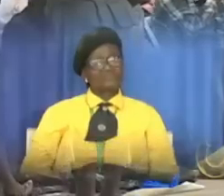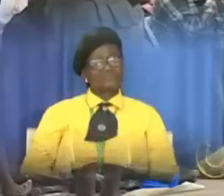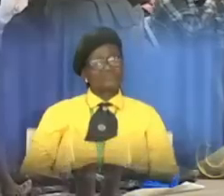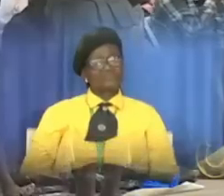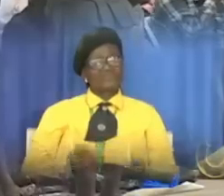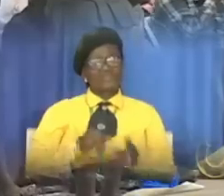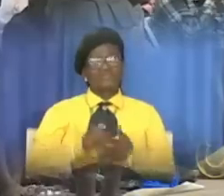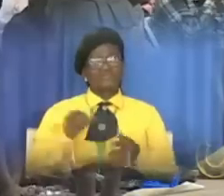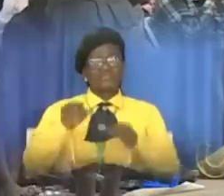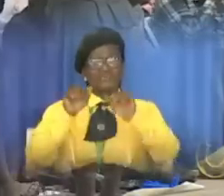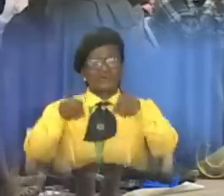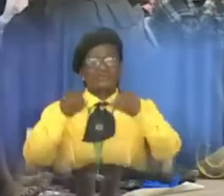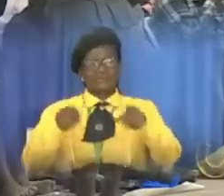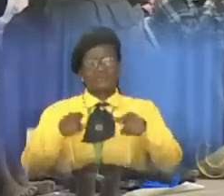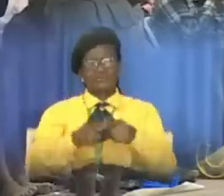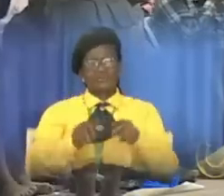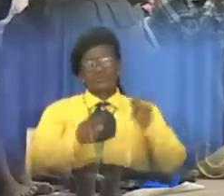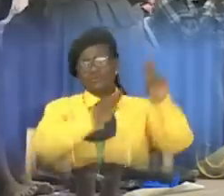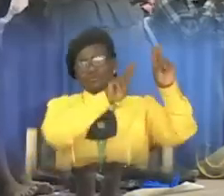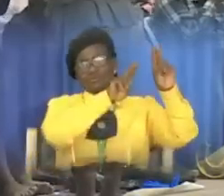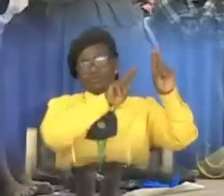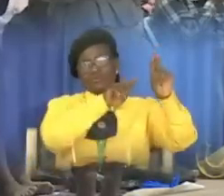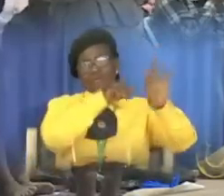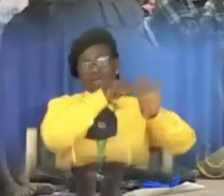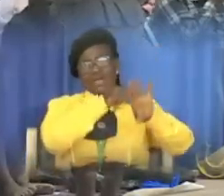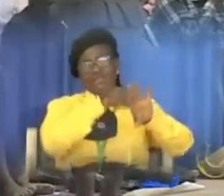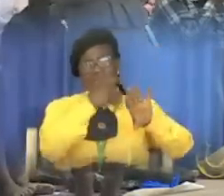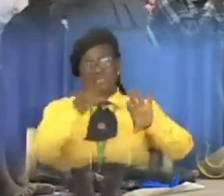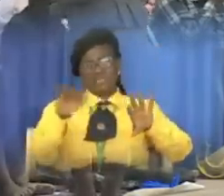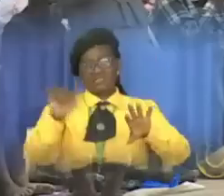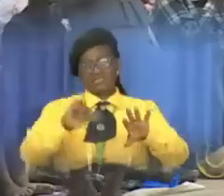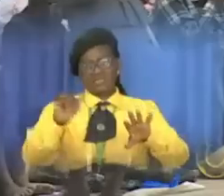It's possible to look at the same thing over and over and not see it.